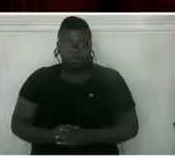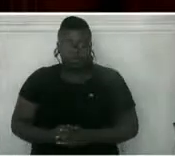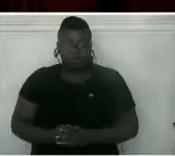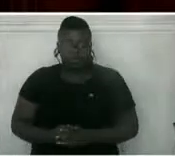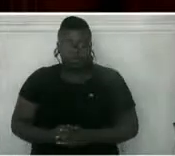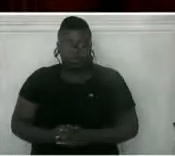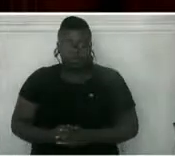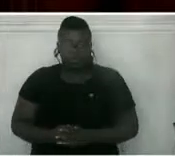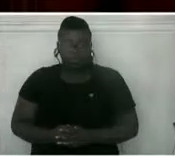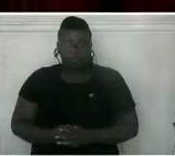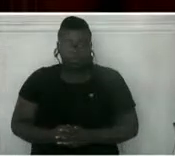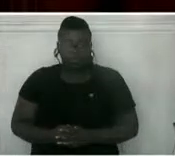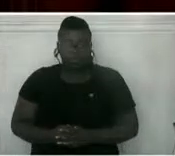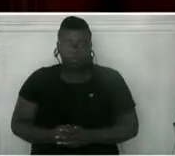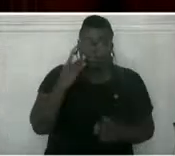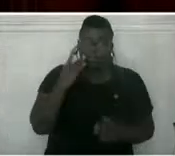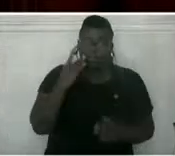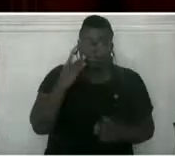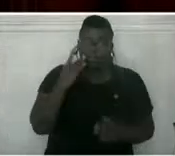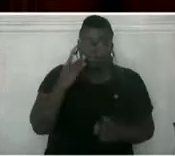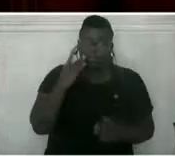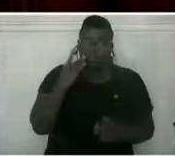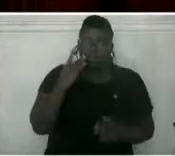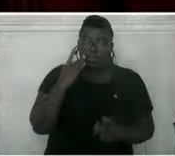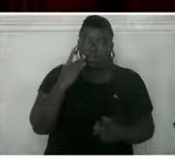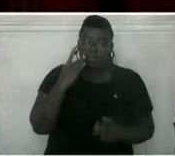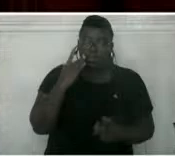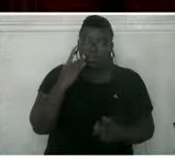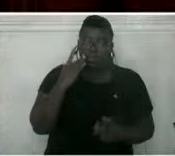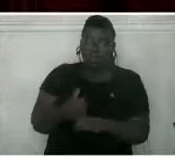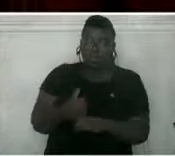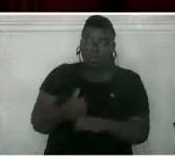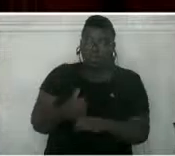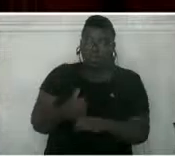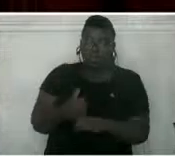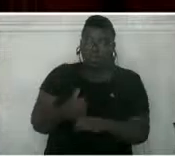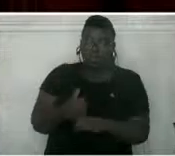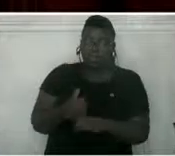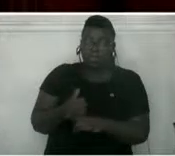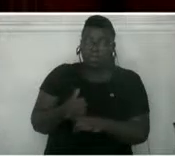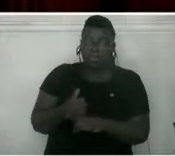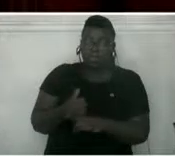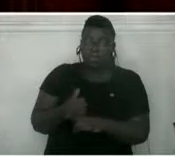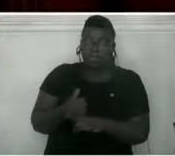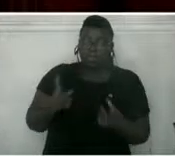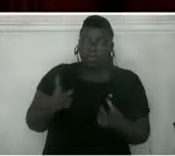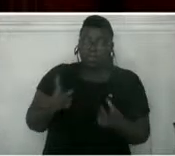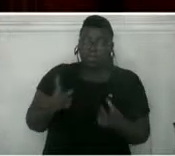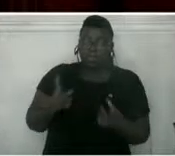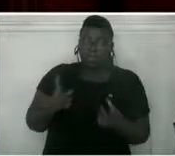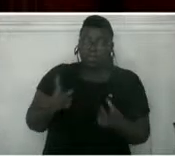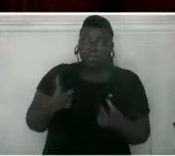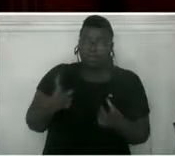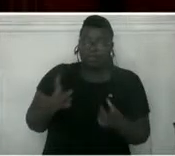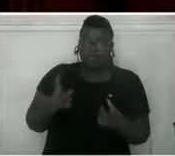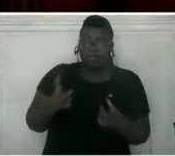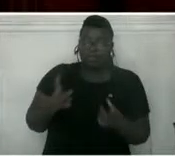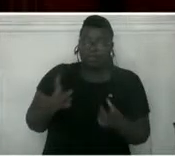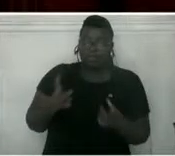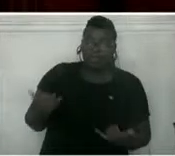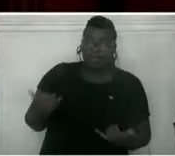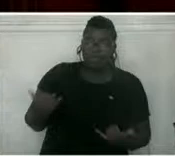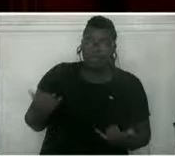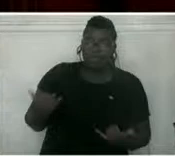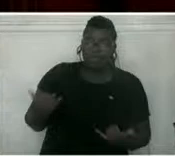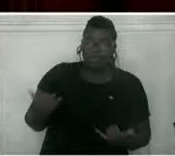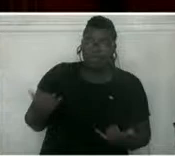Kuthulekile ngesikhathi sikhuluma ngoku-abuse kwama-farmers, sekuyaphawuleka. To monitor the provision